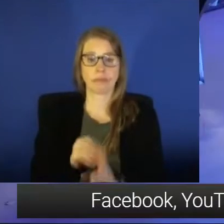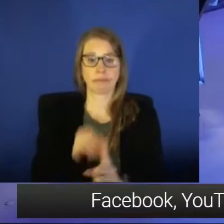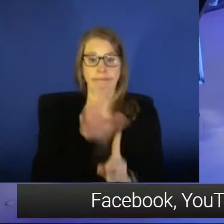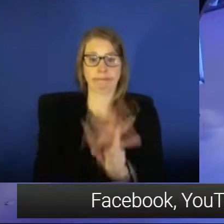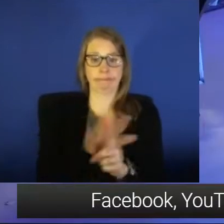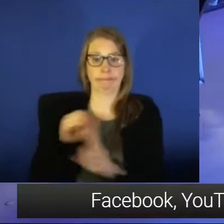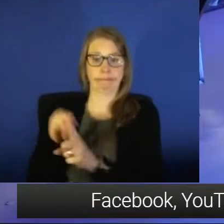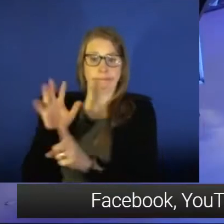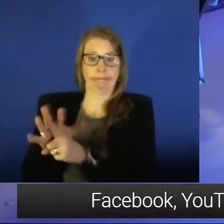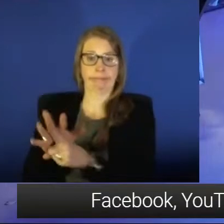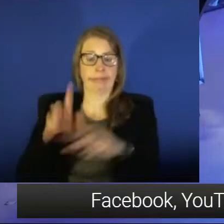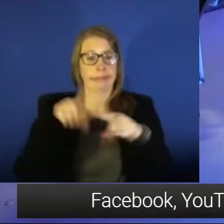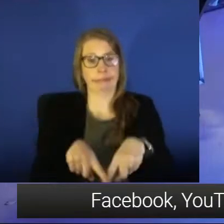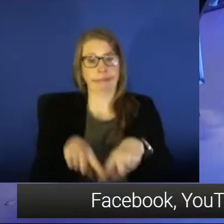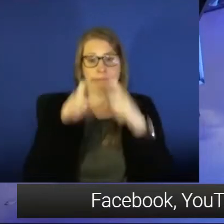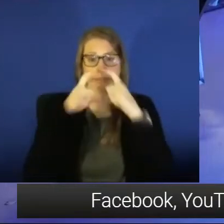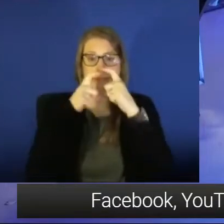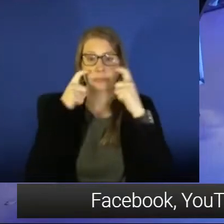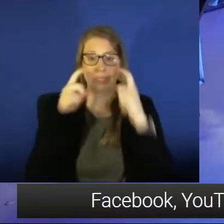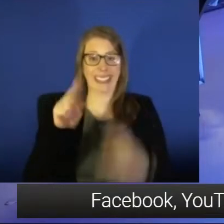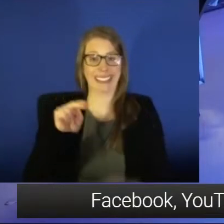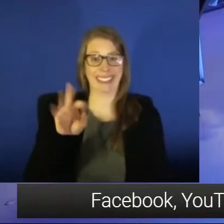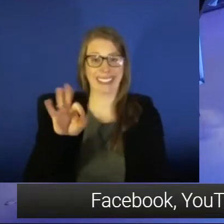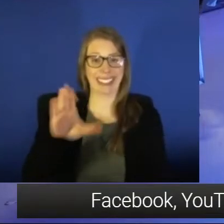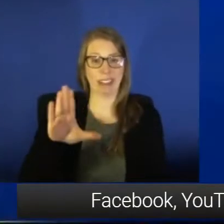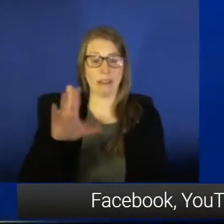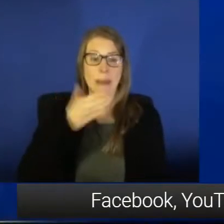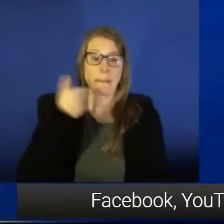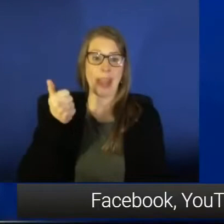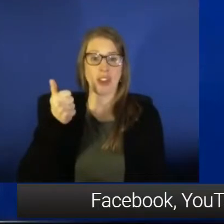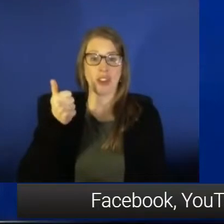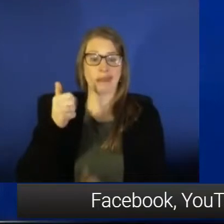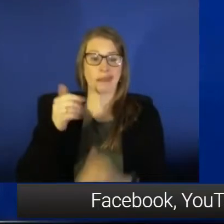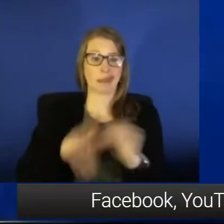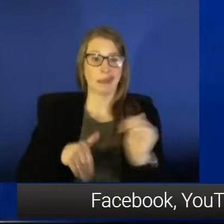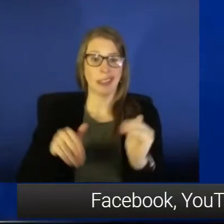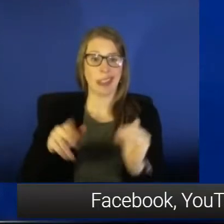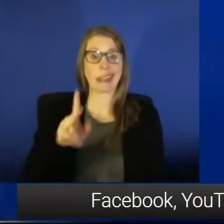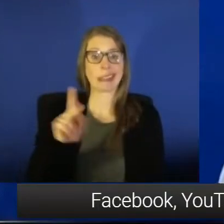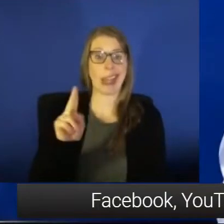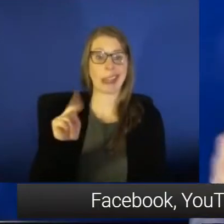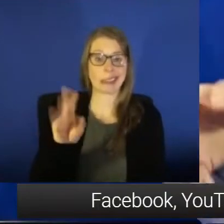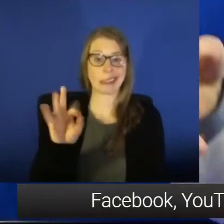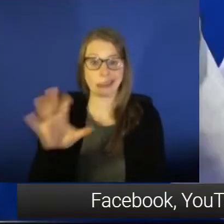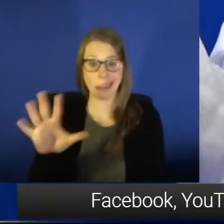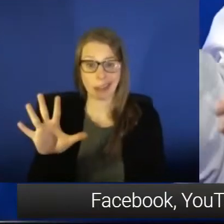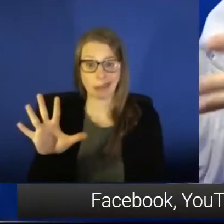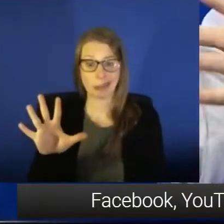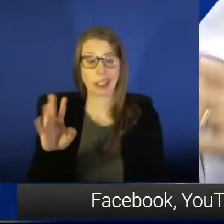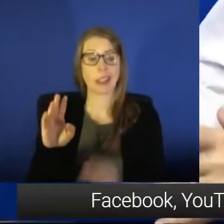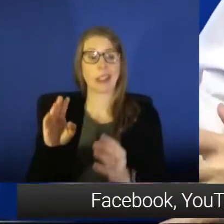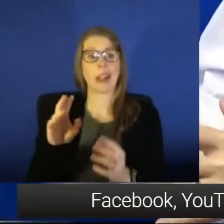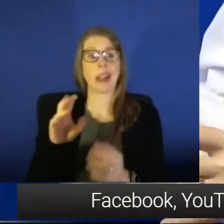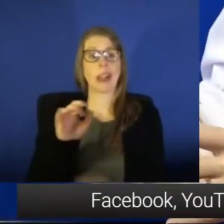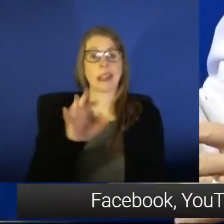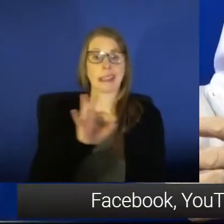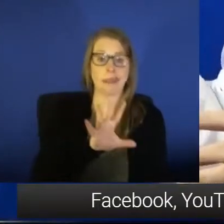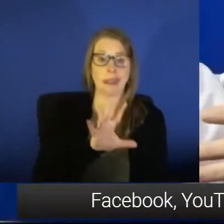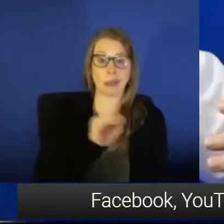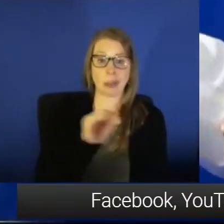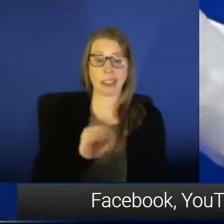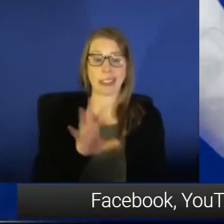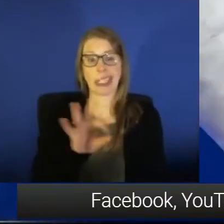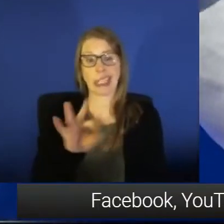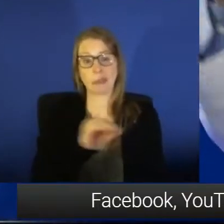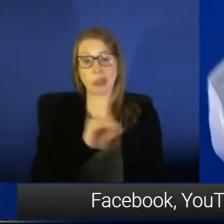mask, right? An N95 mask goes a whole lot further, or a KN95 can go a whole lot further. That's why 95%, 99% of particles